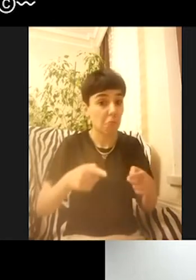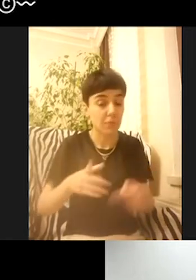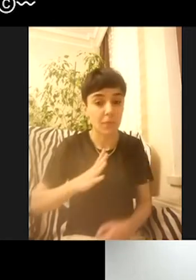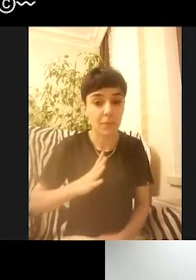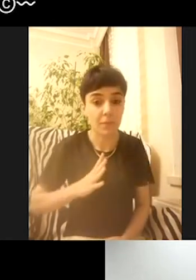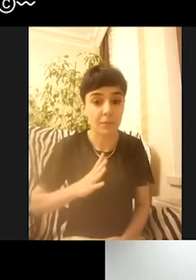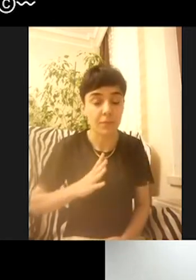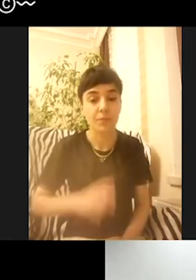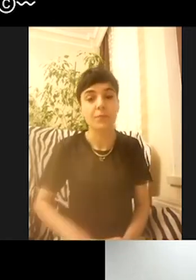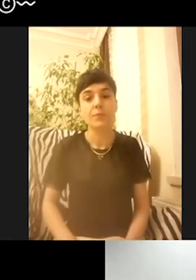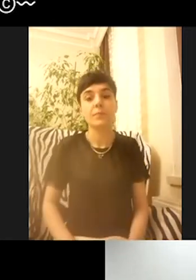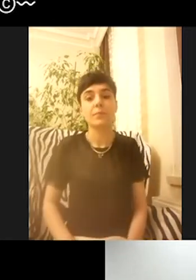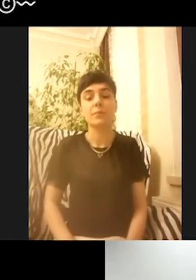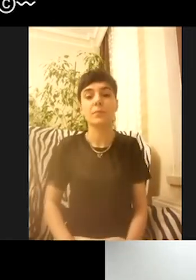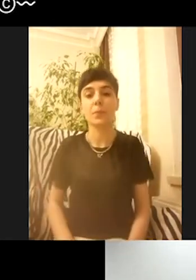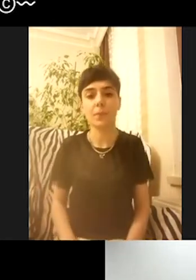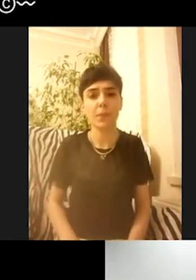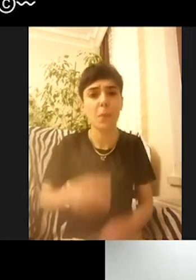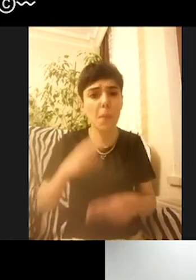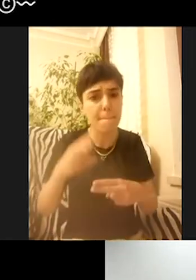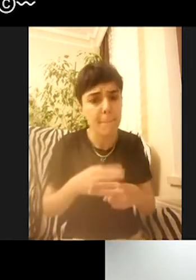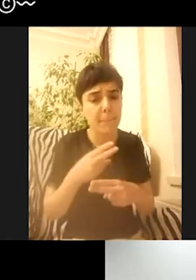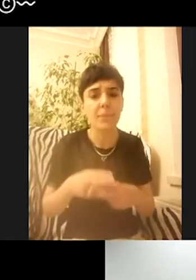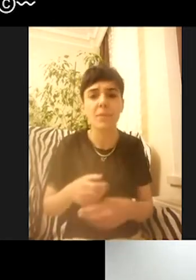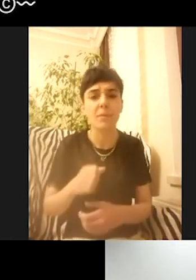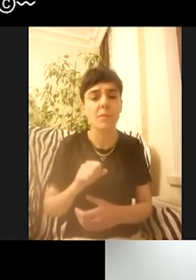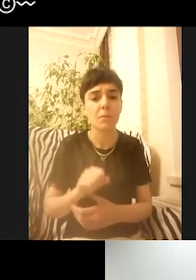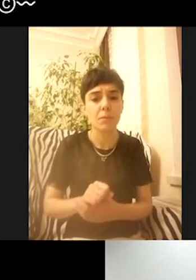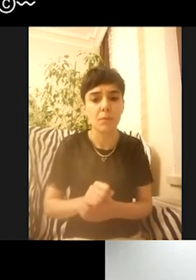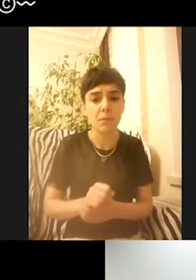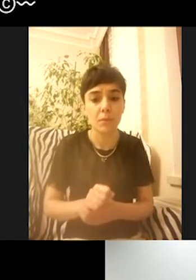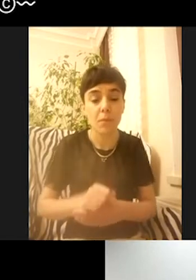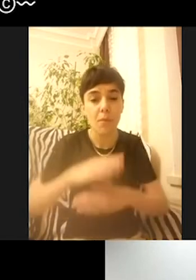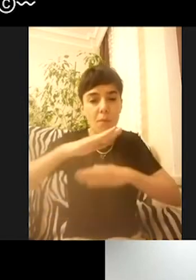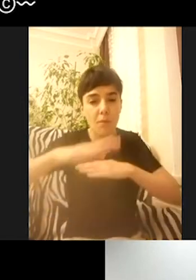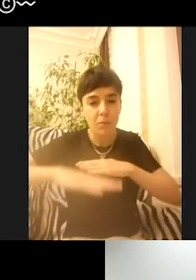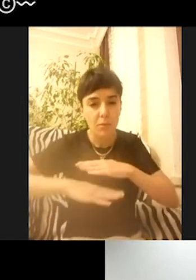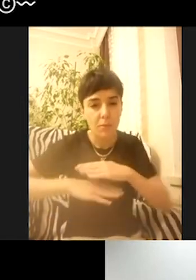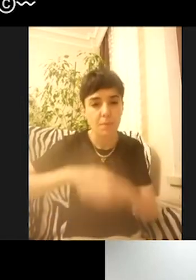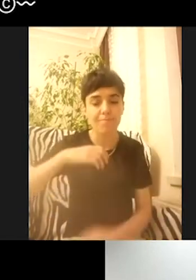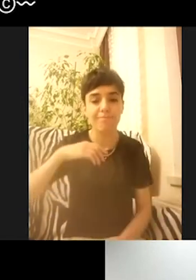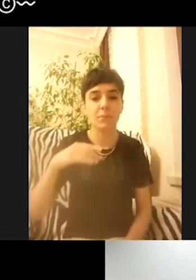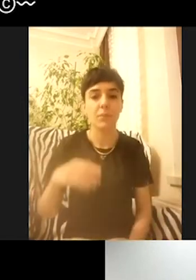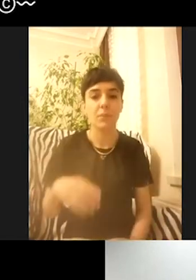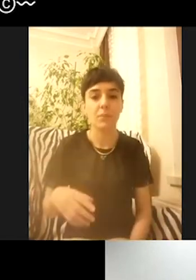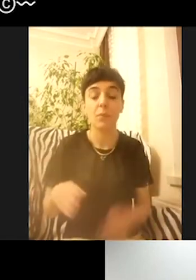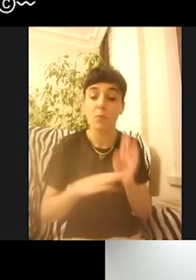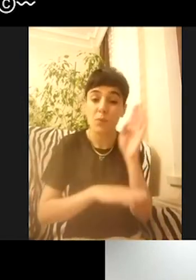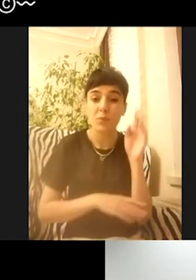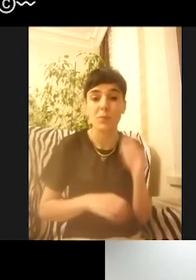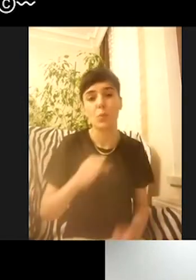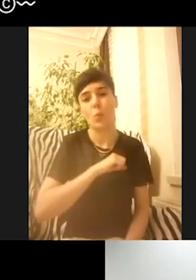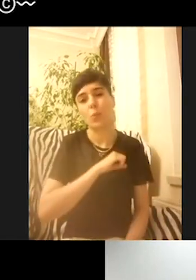for people on the ground. But at the same time, we have to ask ourselves continuously, is the way how we organize and even